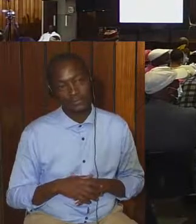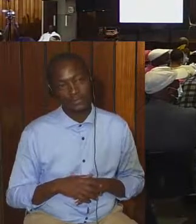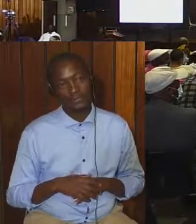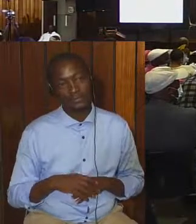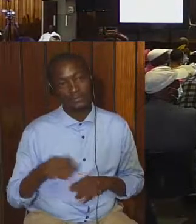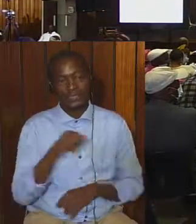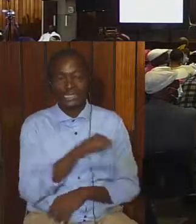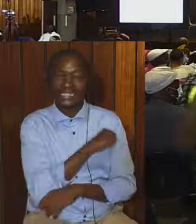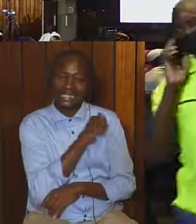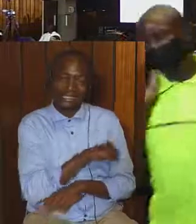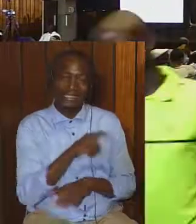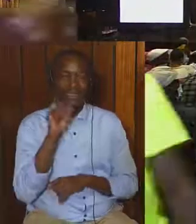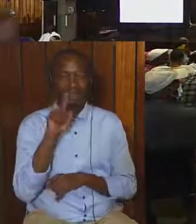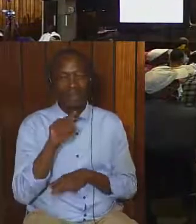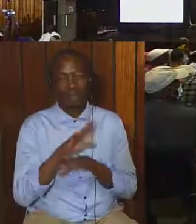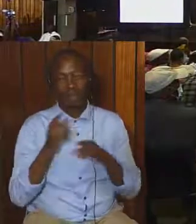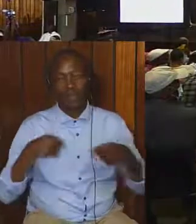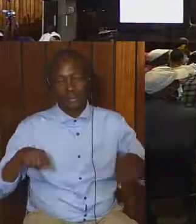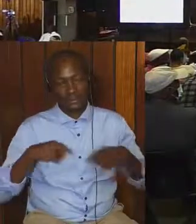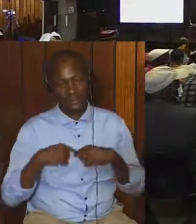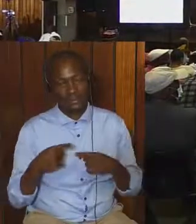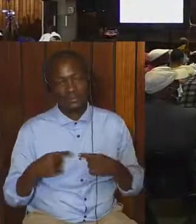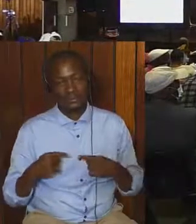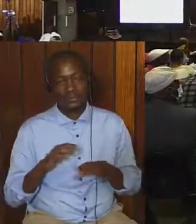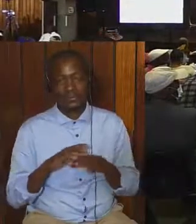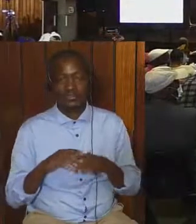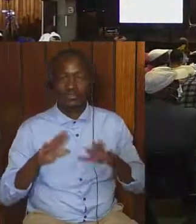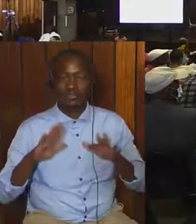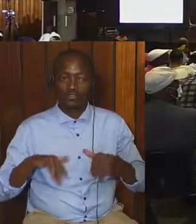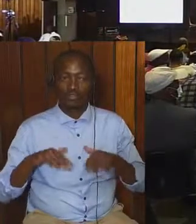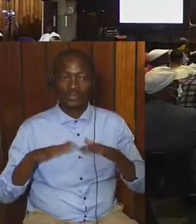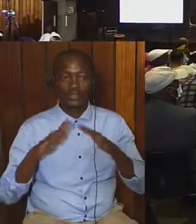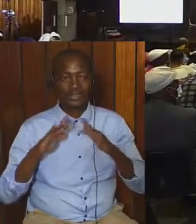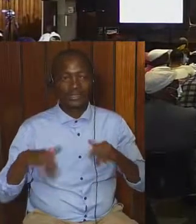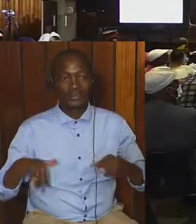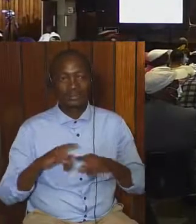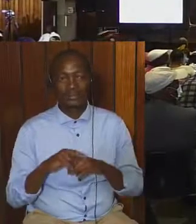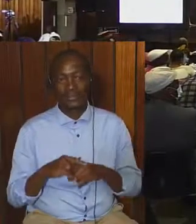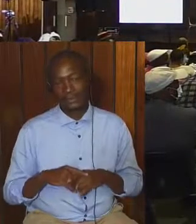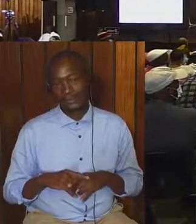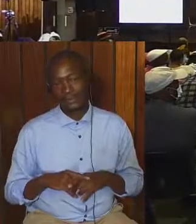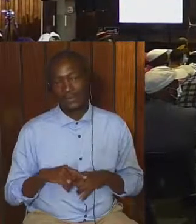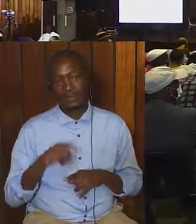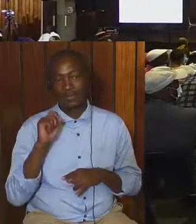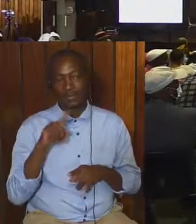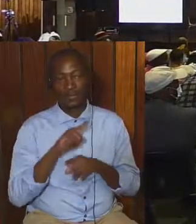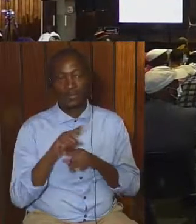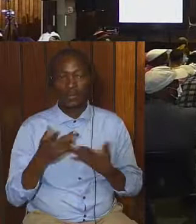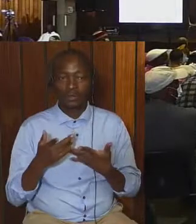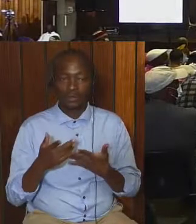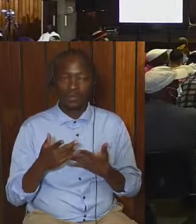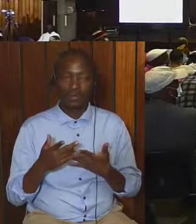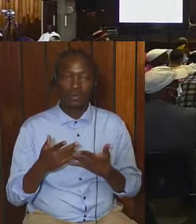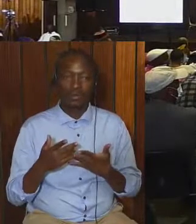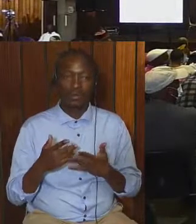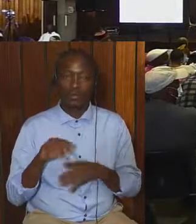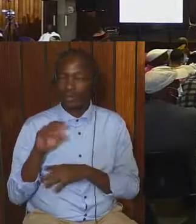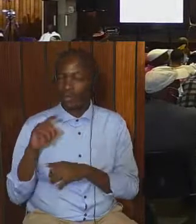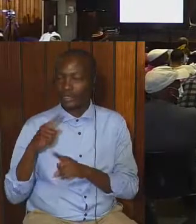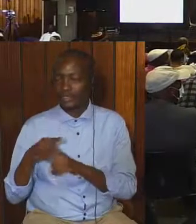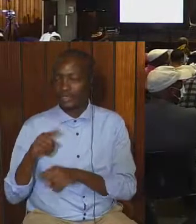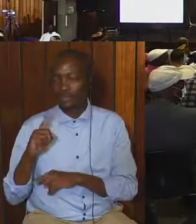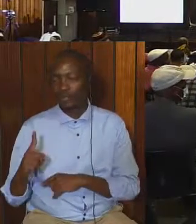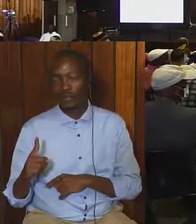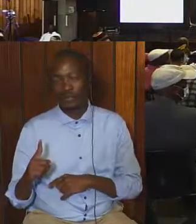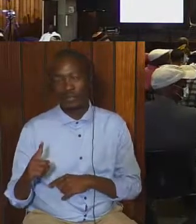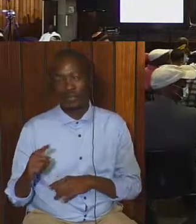Clinic is too far for us. Human settlement is too far for us. When we are at Mayfield Extension 1,